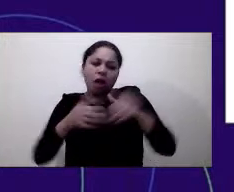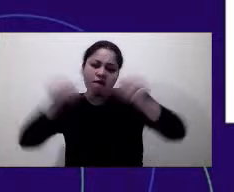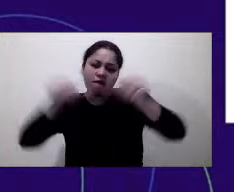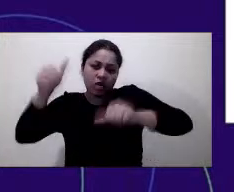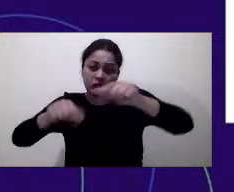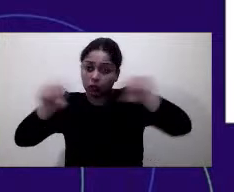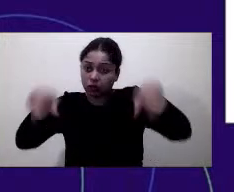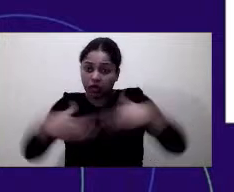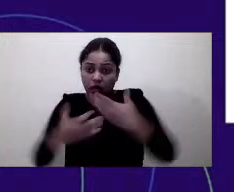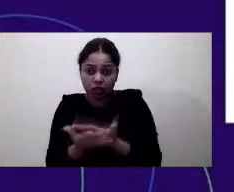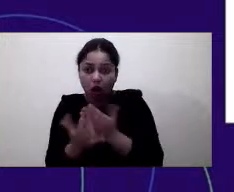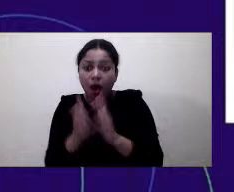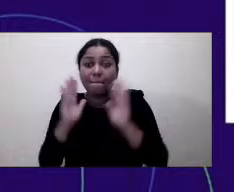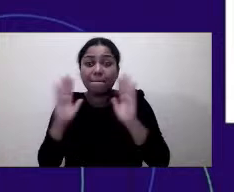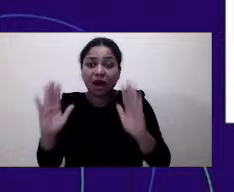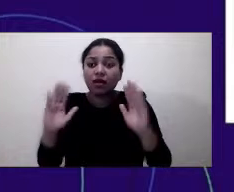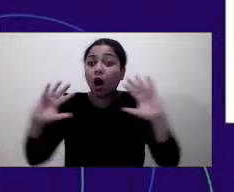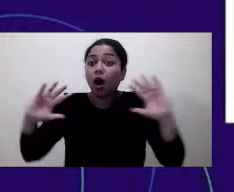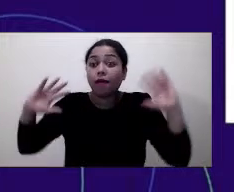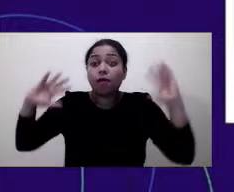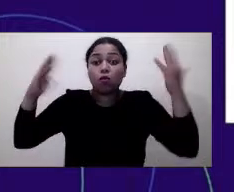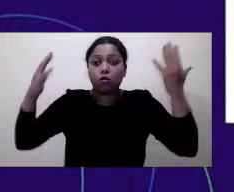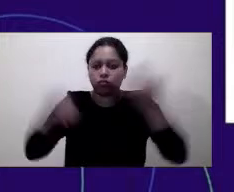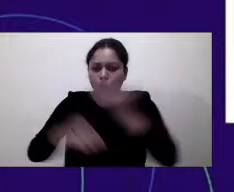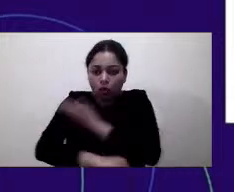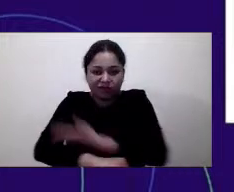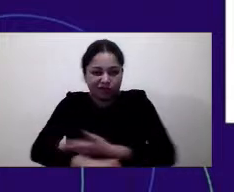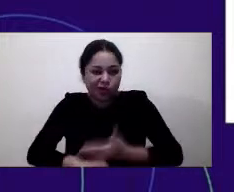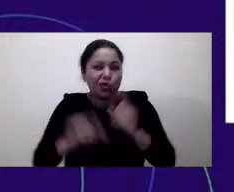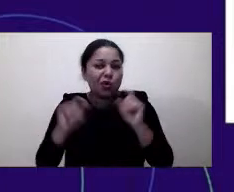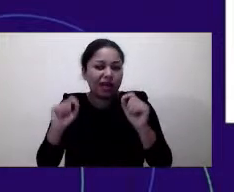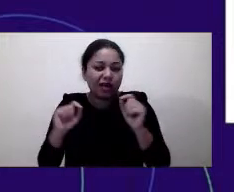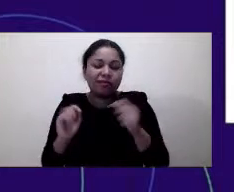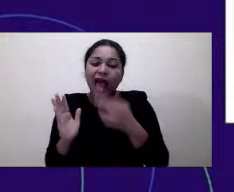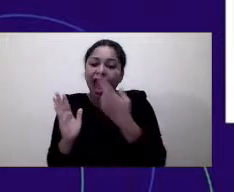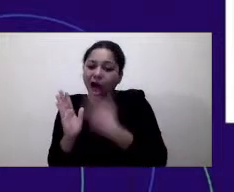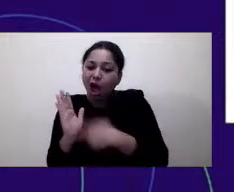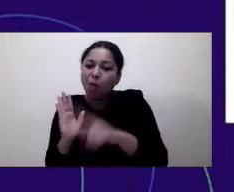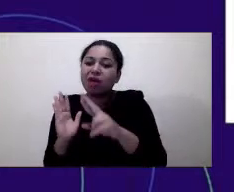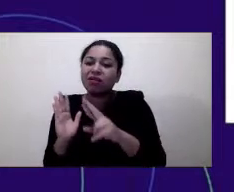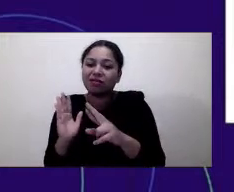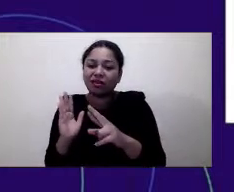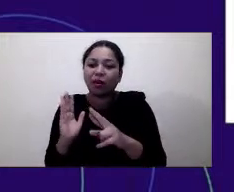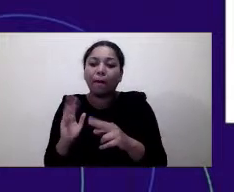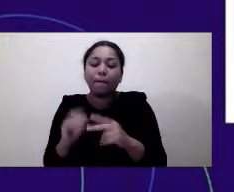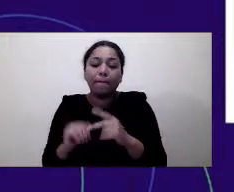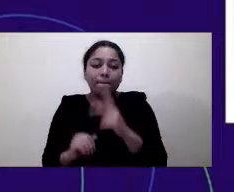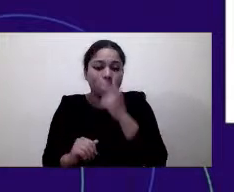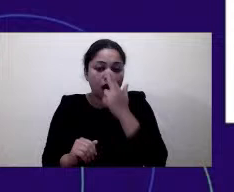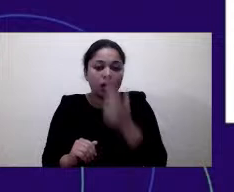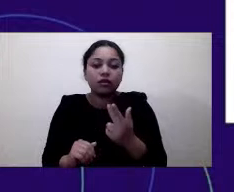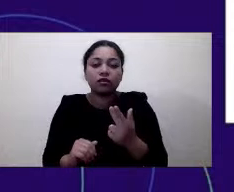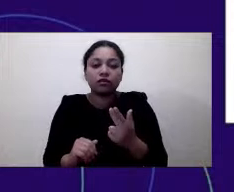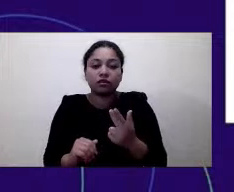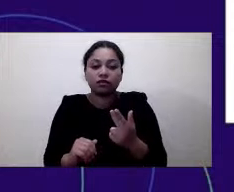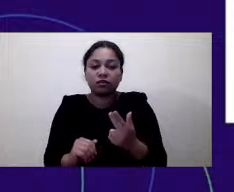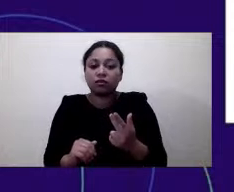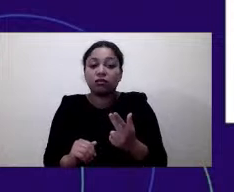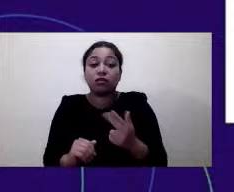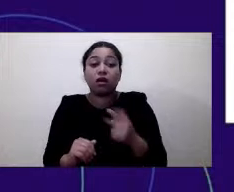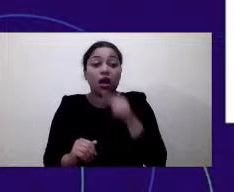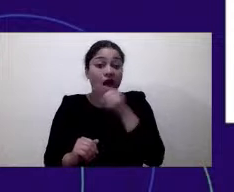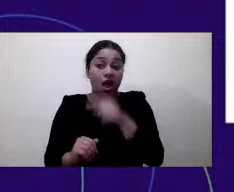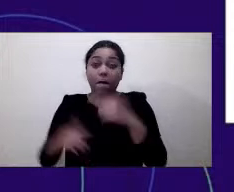is very common to talk about washback effect when we are talking about highly relevant exams